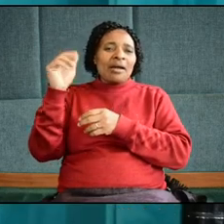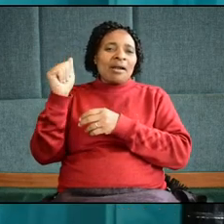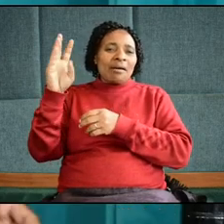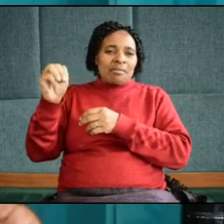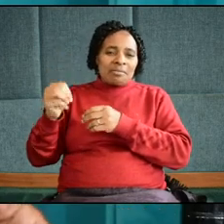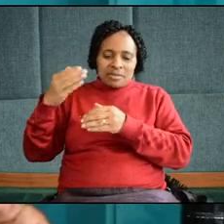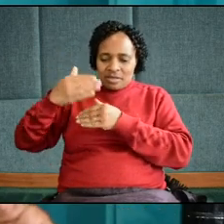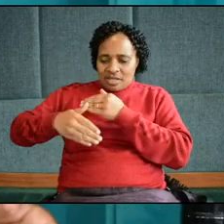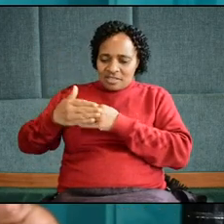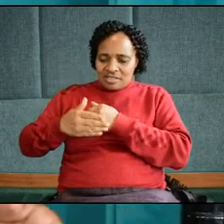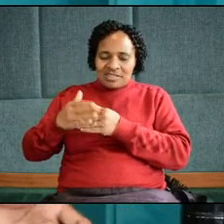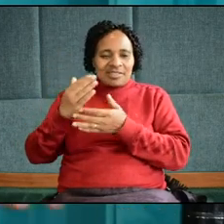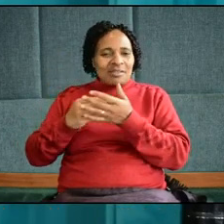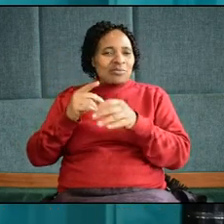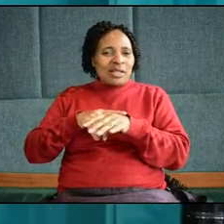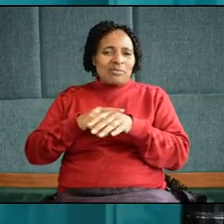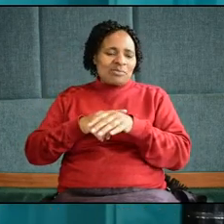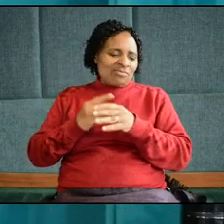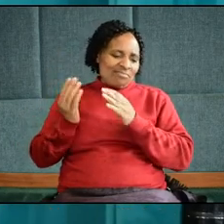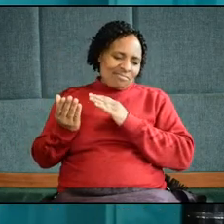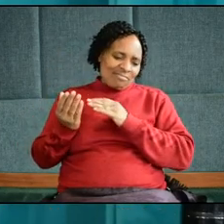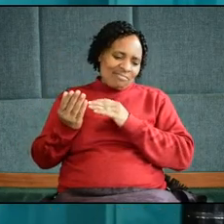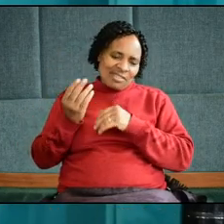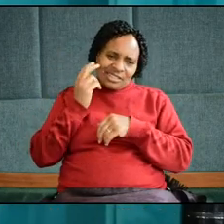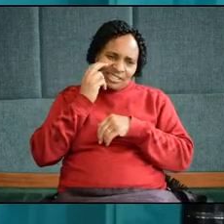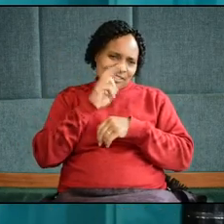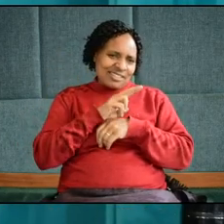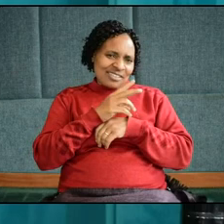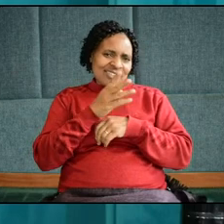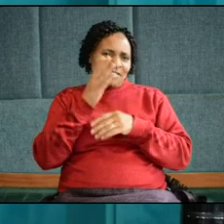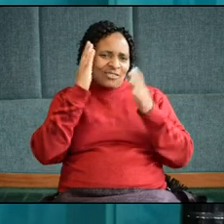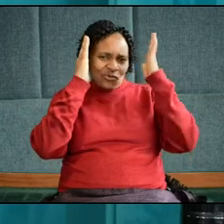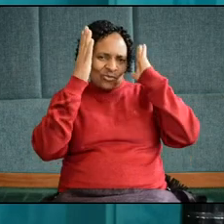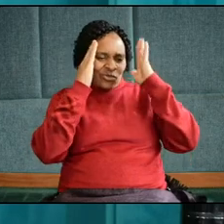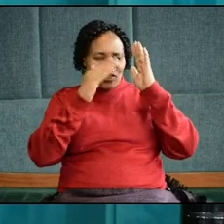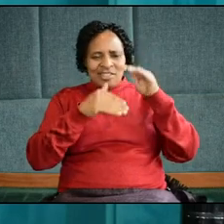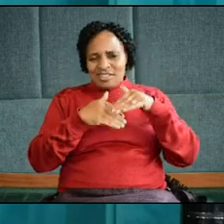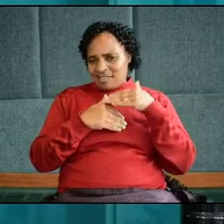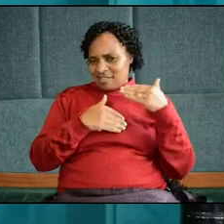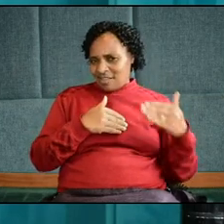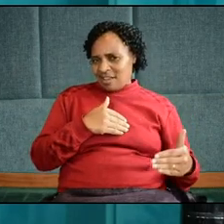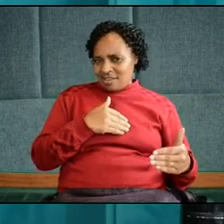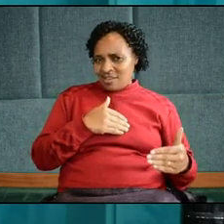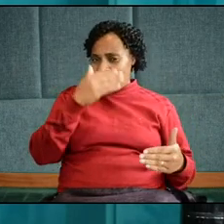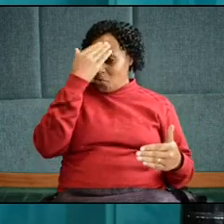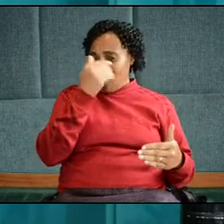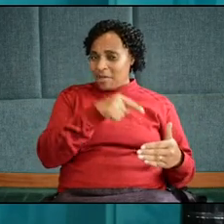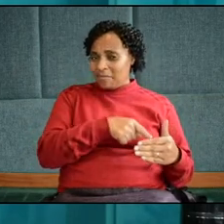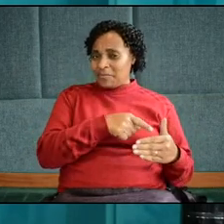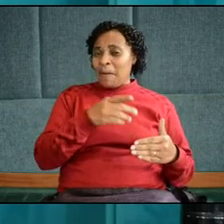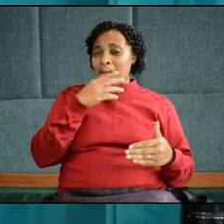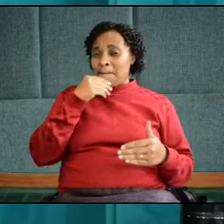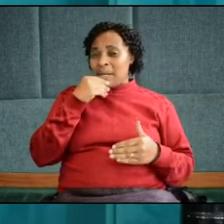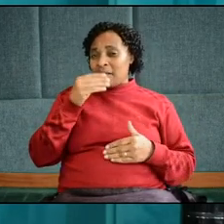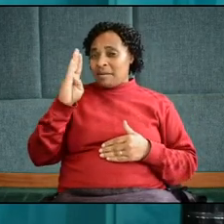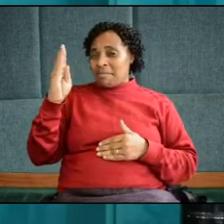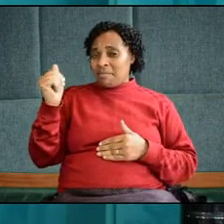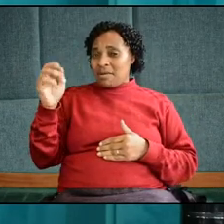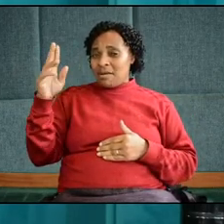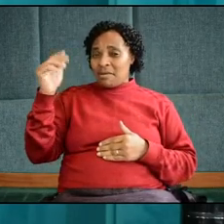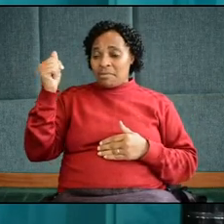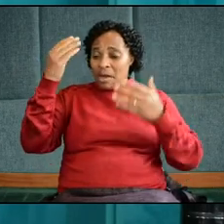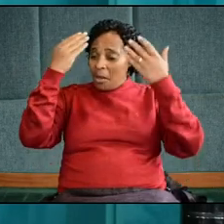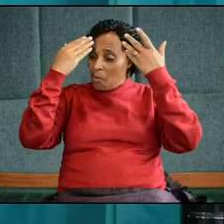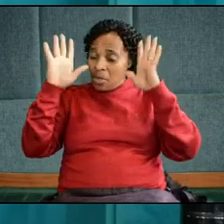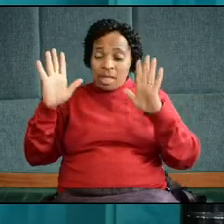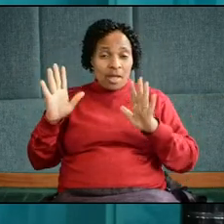and other times we tend to lean towards the donkey's side. Yeah. Mm-hmm. Balaam, in this case, was not aware of what